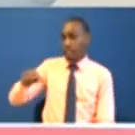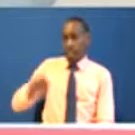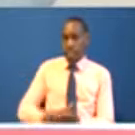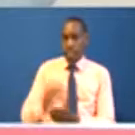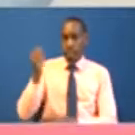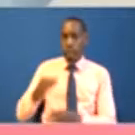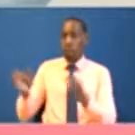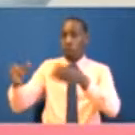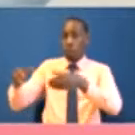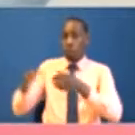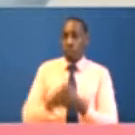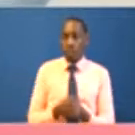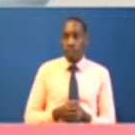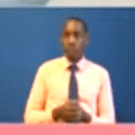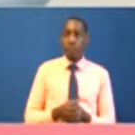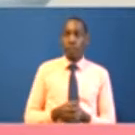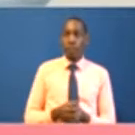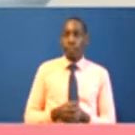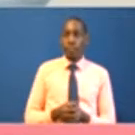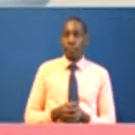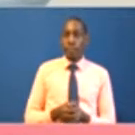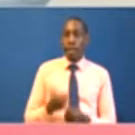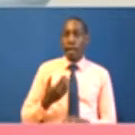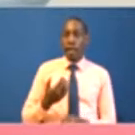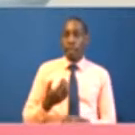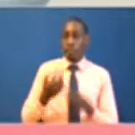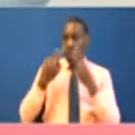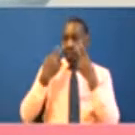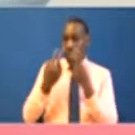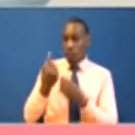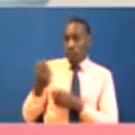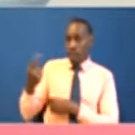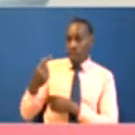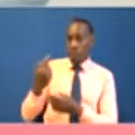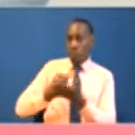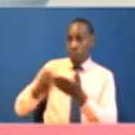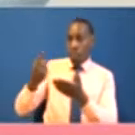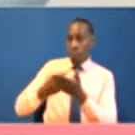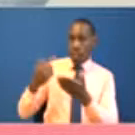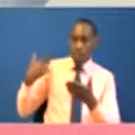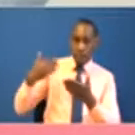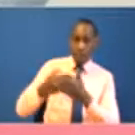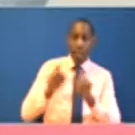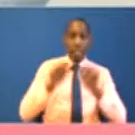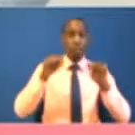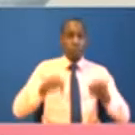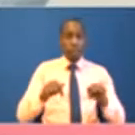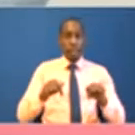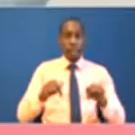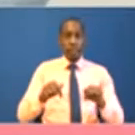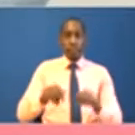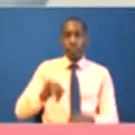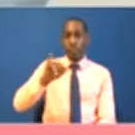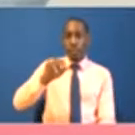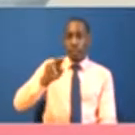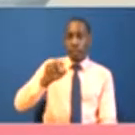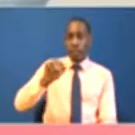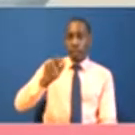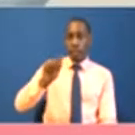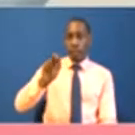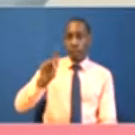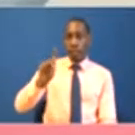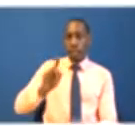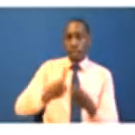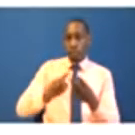political parties we have watched the last one month a couple of weeks actually even today so infotrack and tifa have